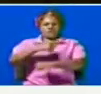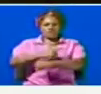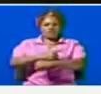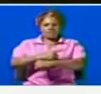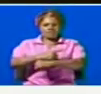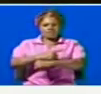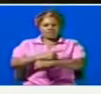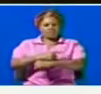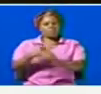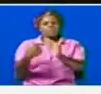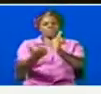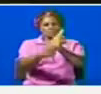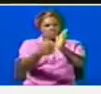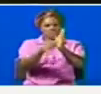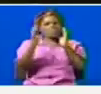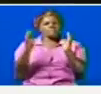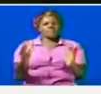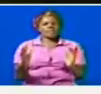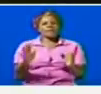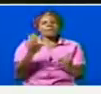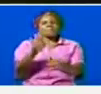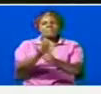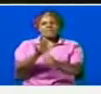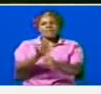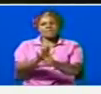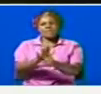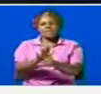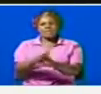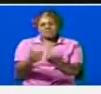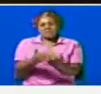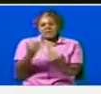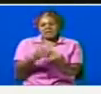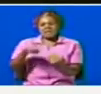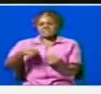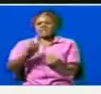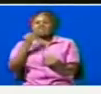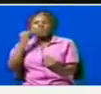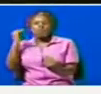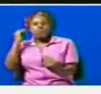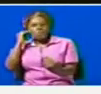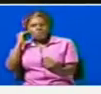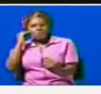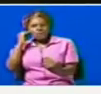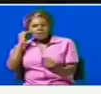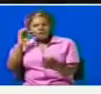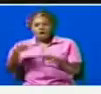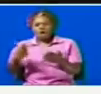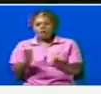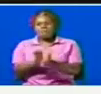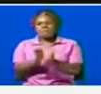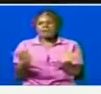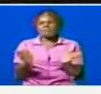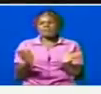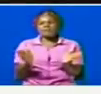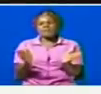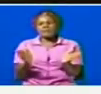is a tall order for them, and many of them, we understand, they are nursing injuries at homes and in some public facilities they go